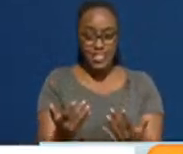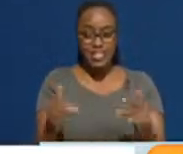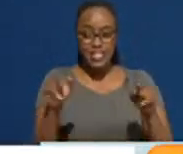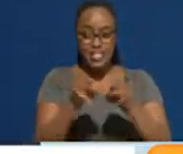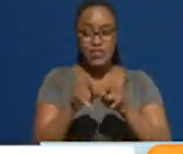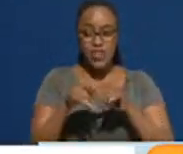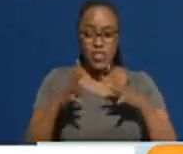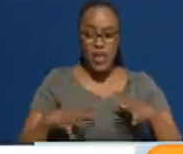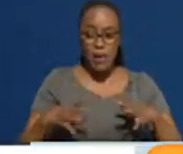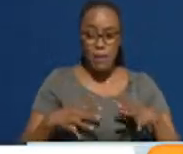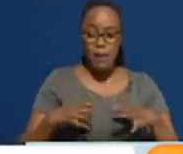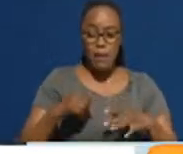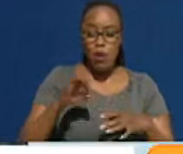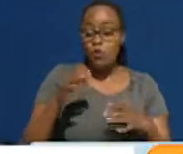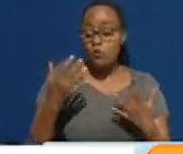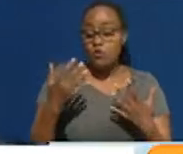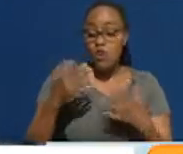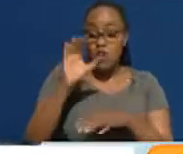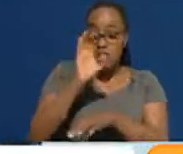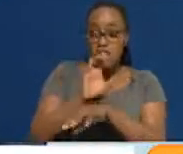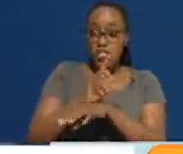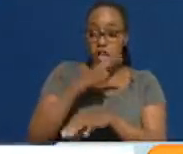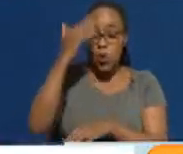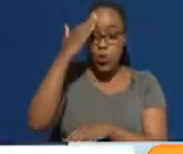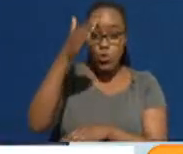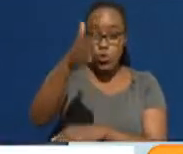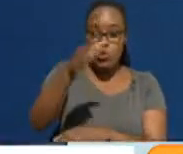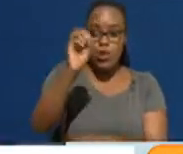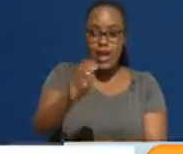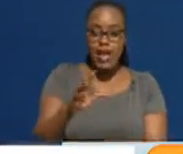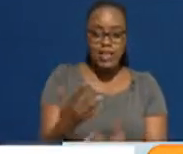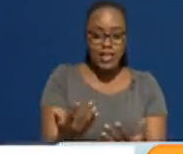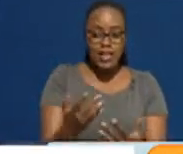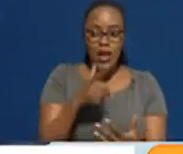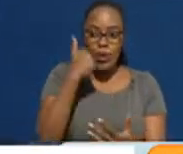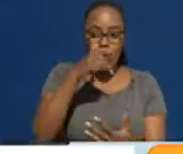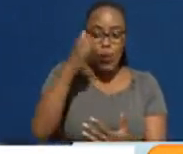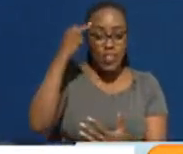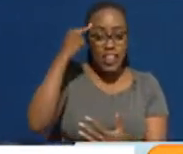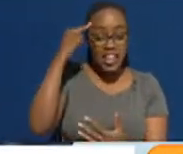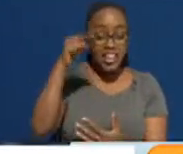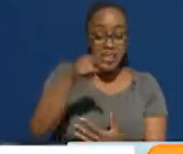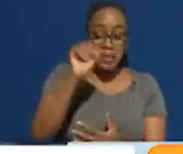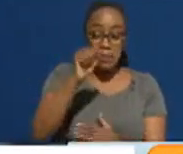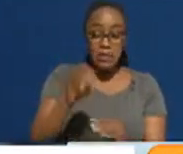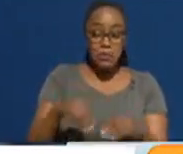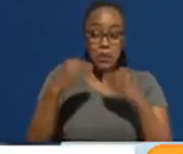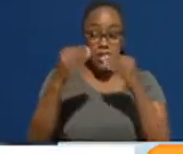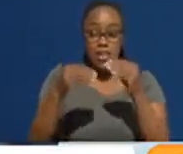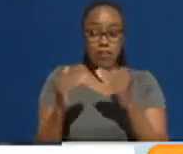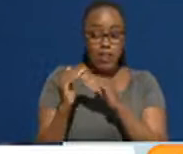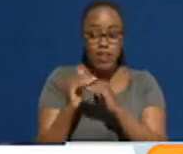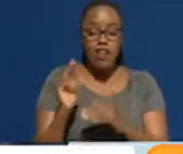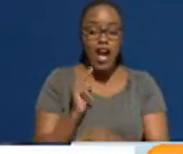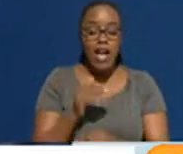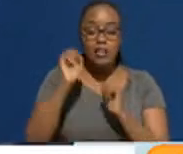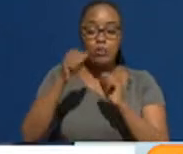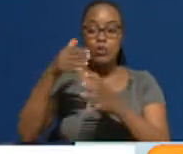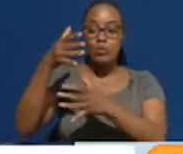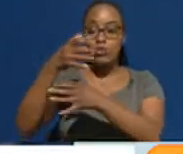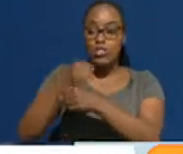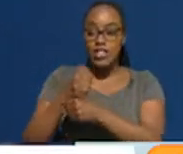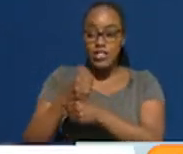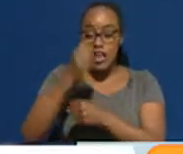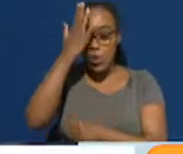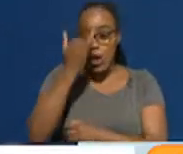even people of faith, who doesn't know you, who doesn't think that you should give you a favor, who we can trust? Mm. Mm.